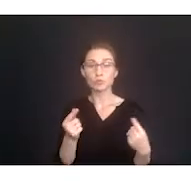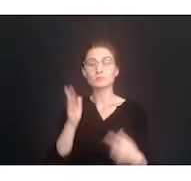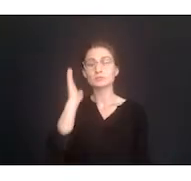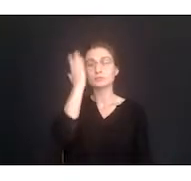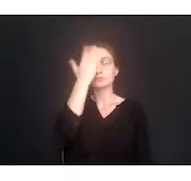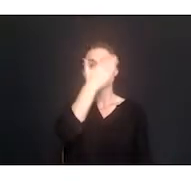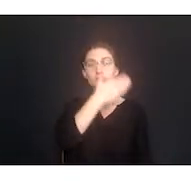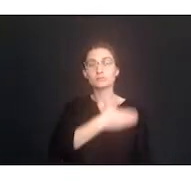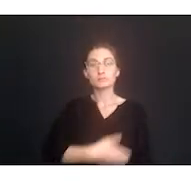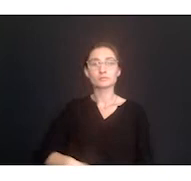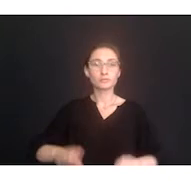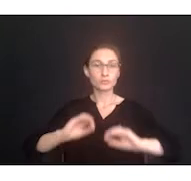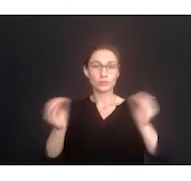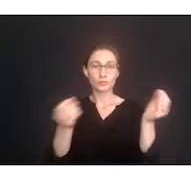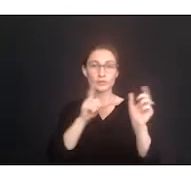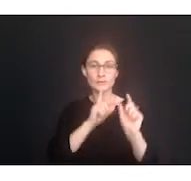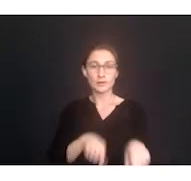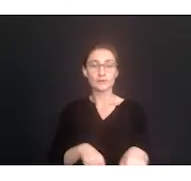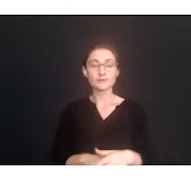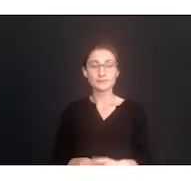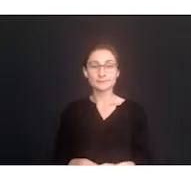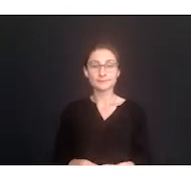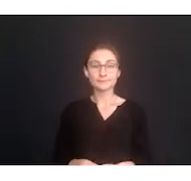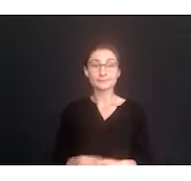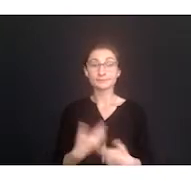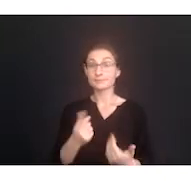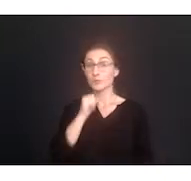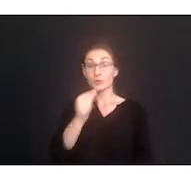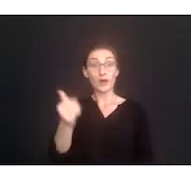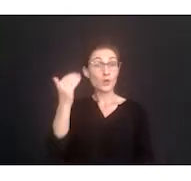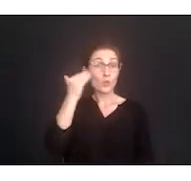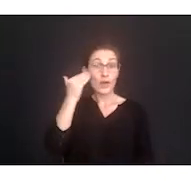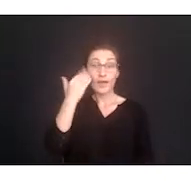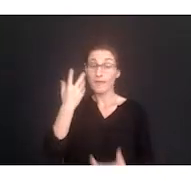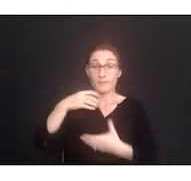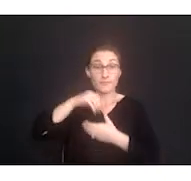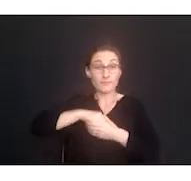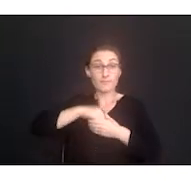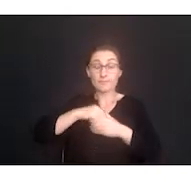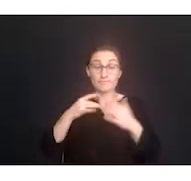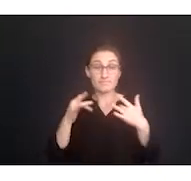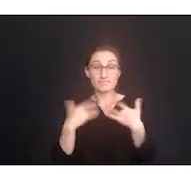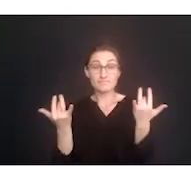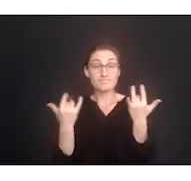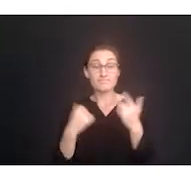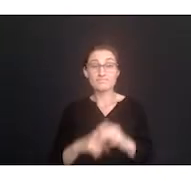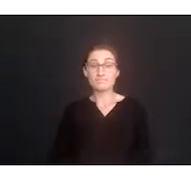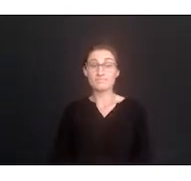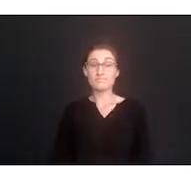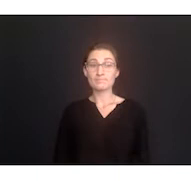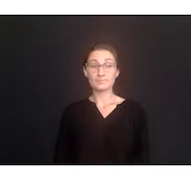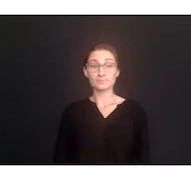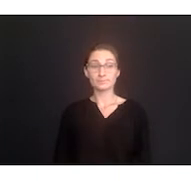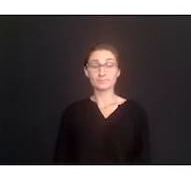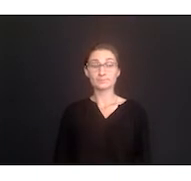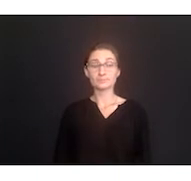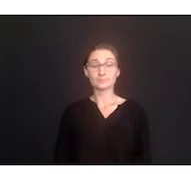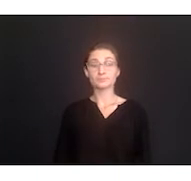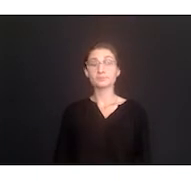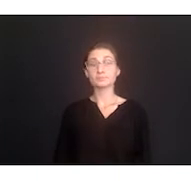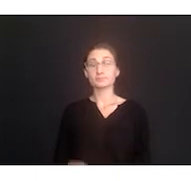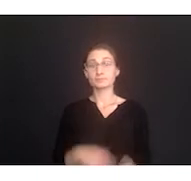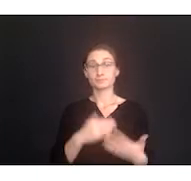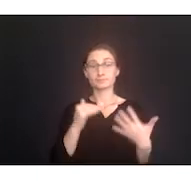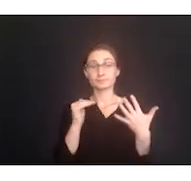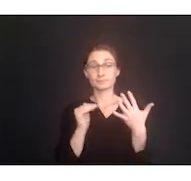not respond. There's an inability to respond because they are not aware of what's happening around them while it is taking place. Another